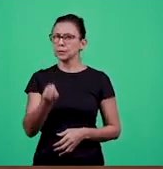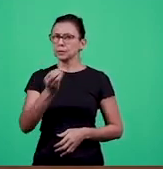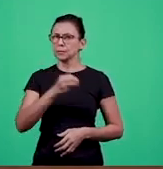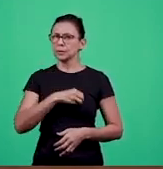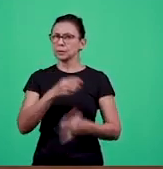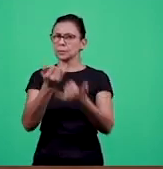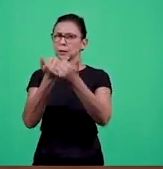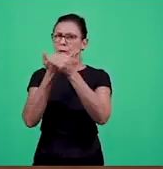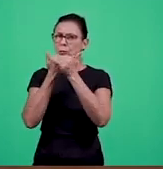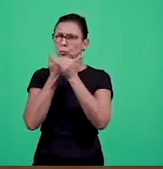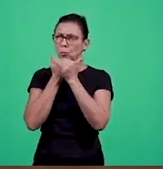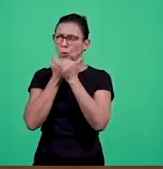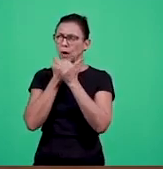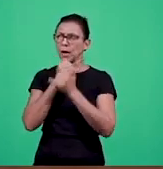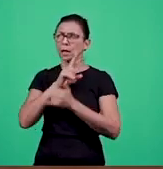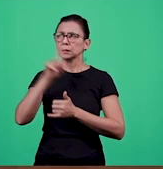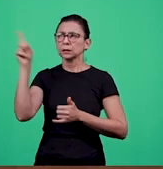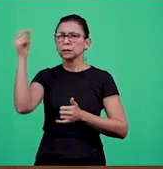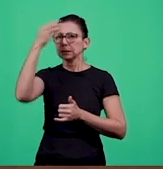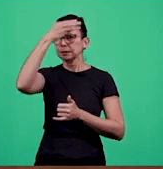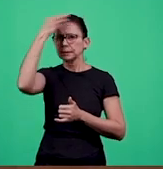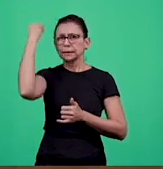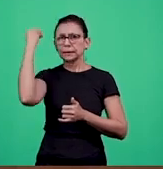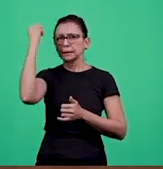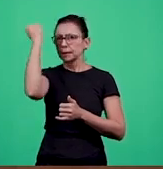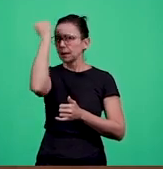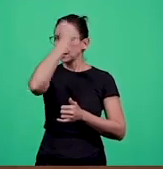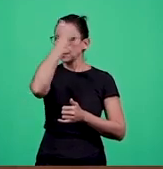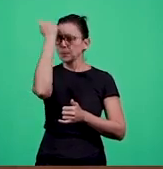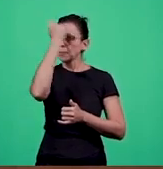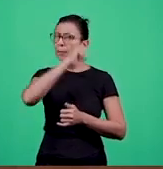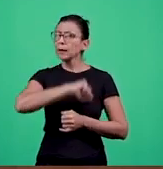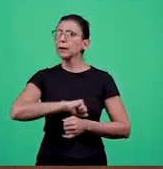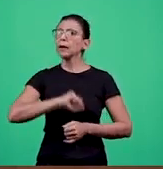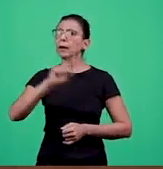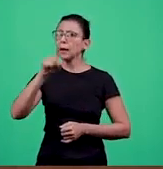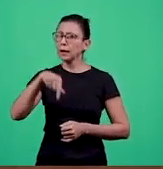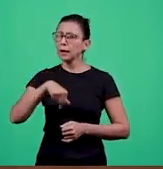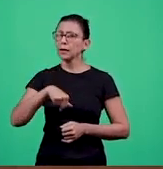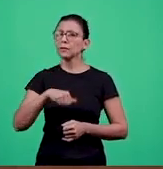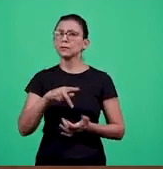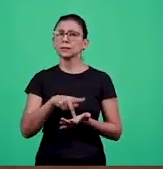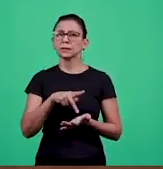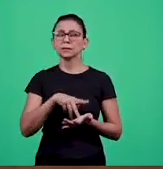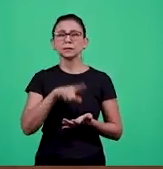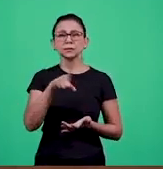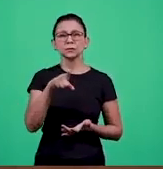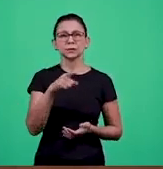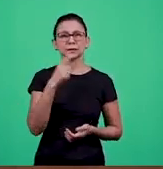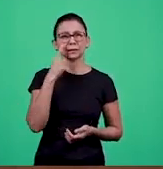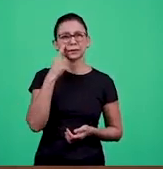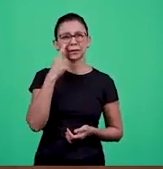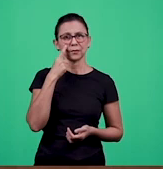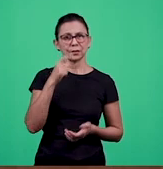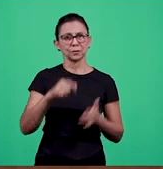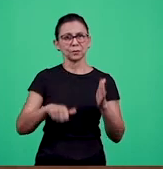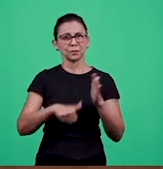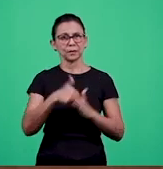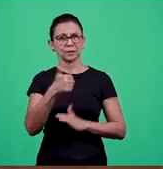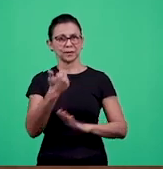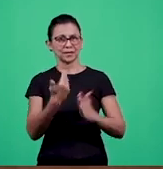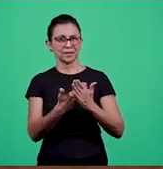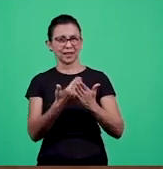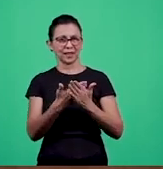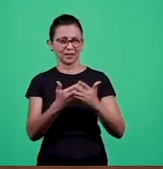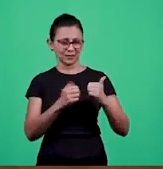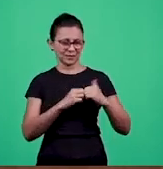After we are forgiven, I won't remember the sin. And this is a great blessing. And you who are watching this lesson